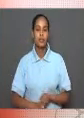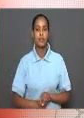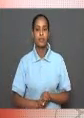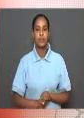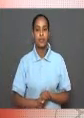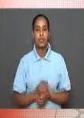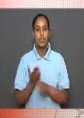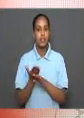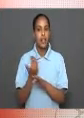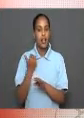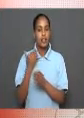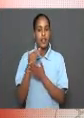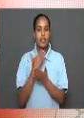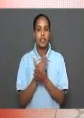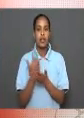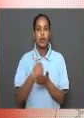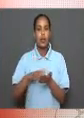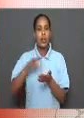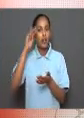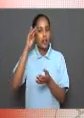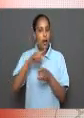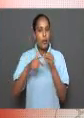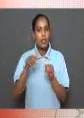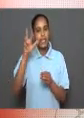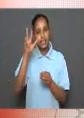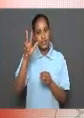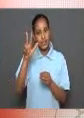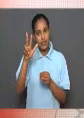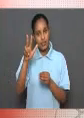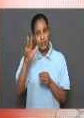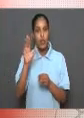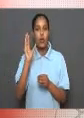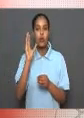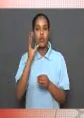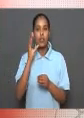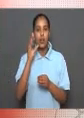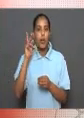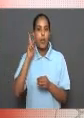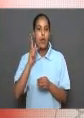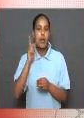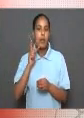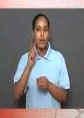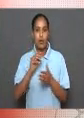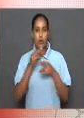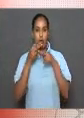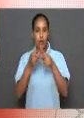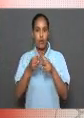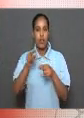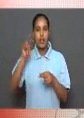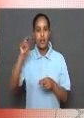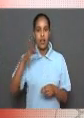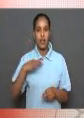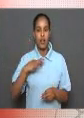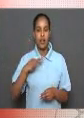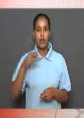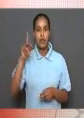rubber. In the last lesson, we learned about the three condensation polymers called